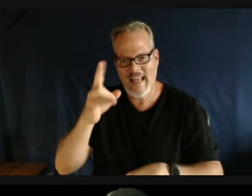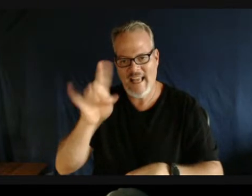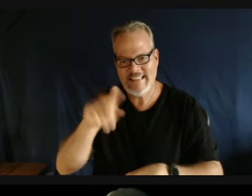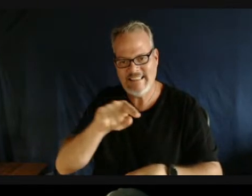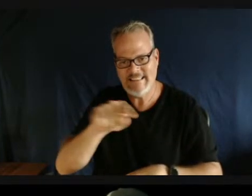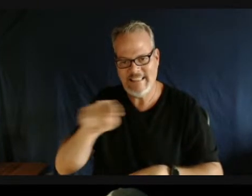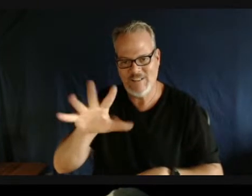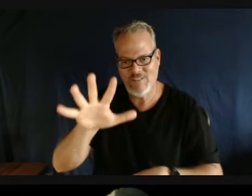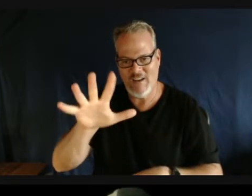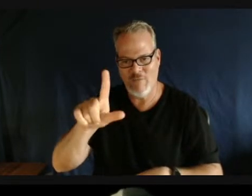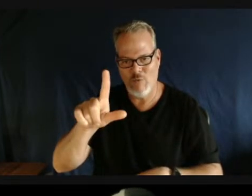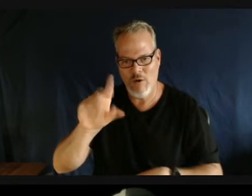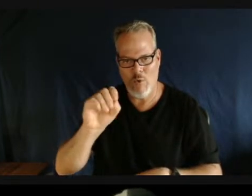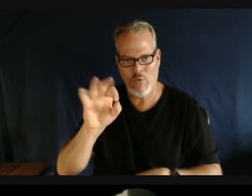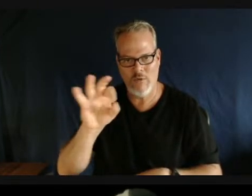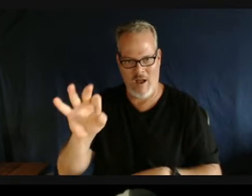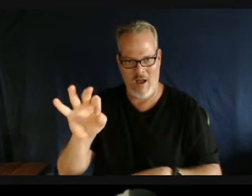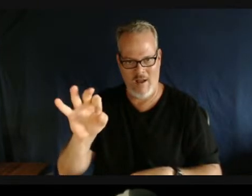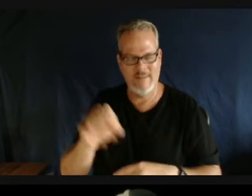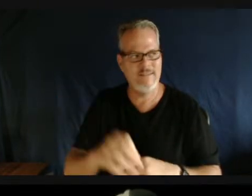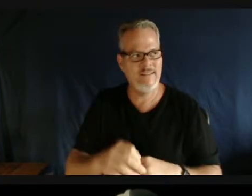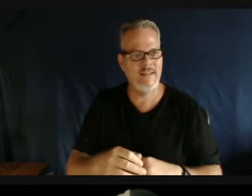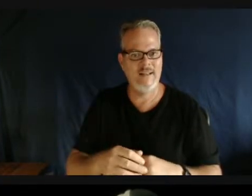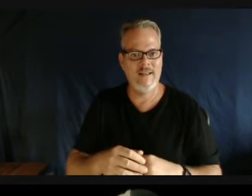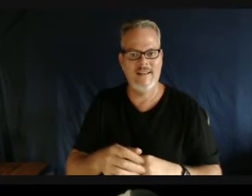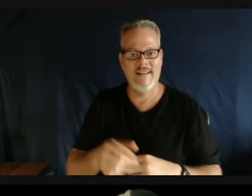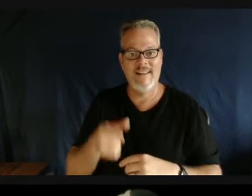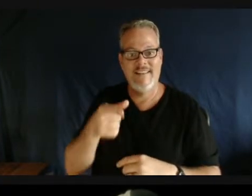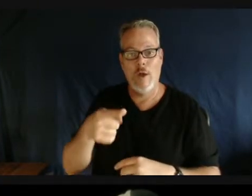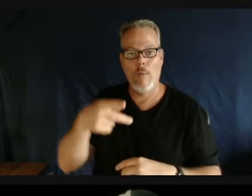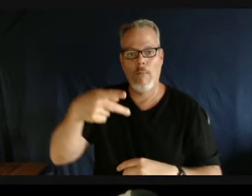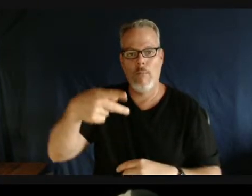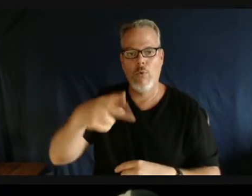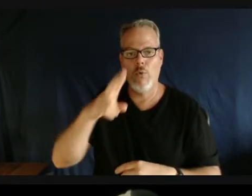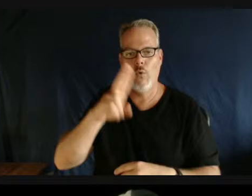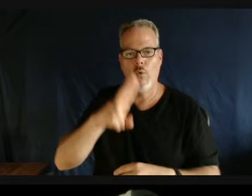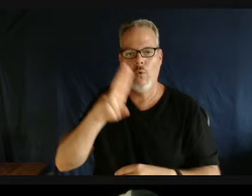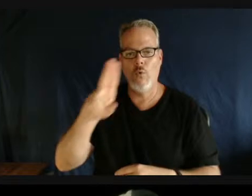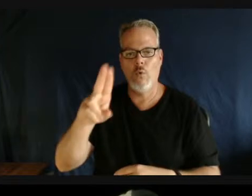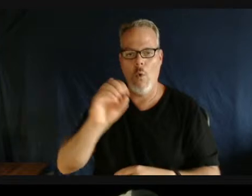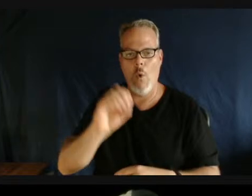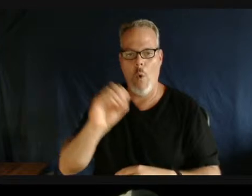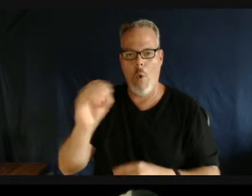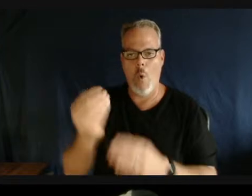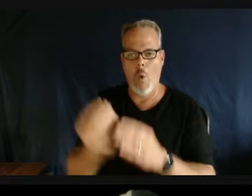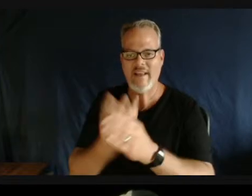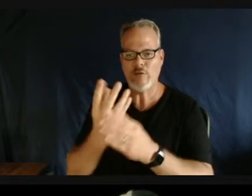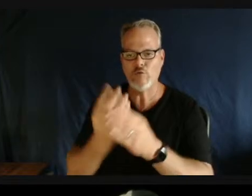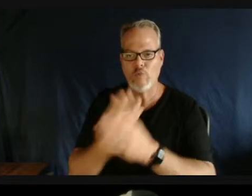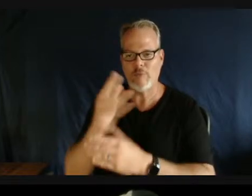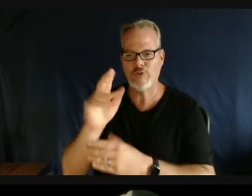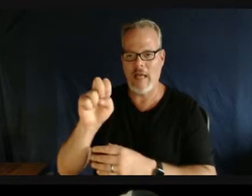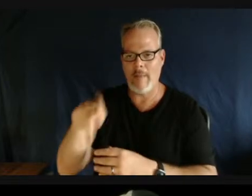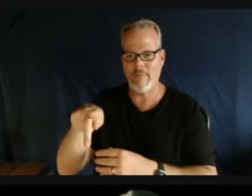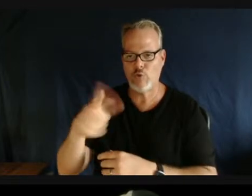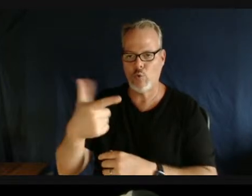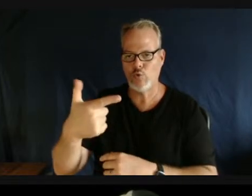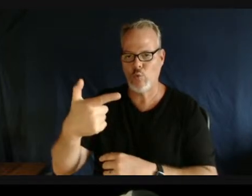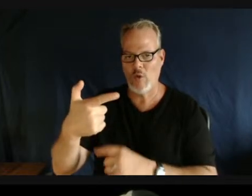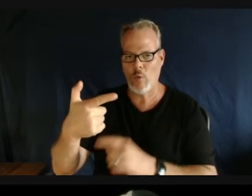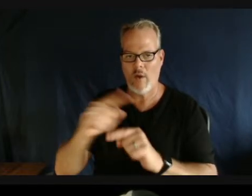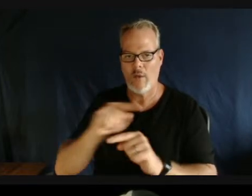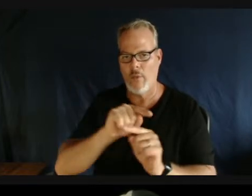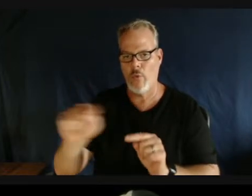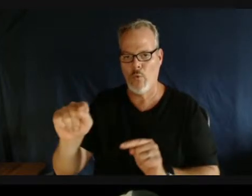2018-5109, right? This is the Pu'u'u eruption episodes 21 through early